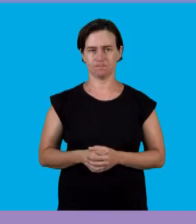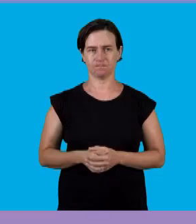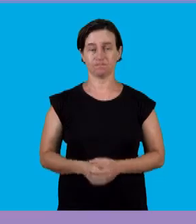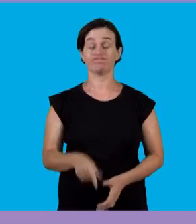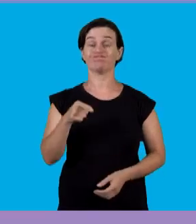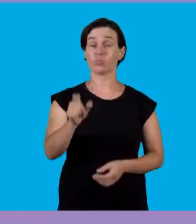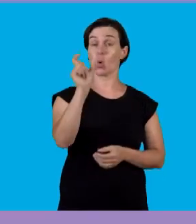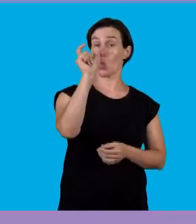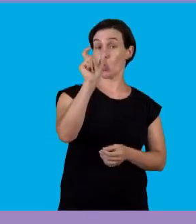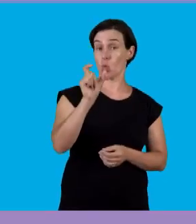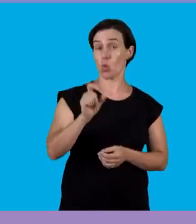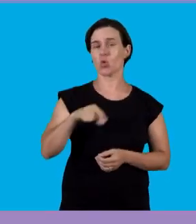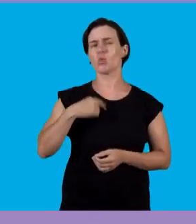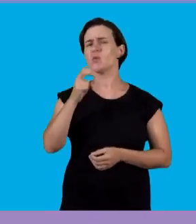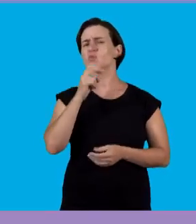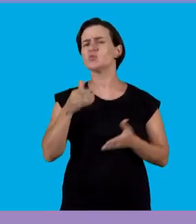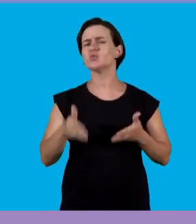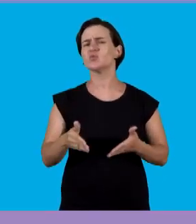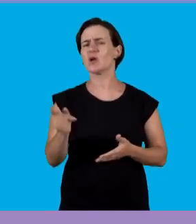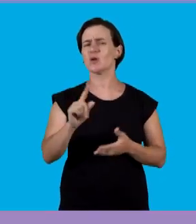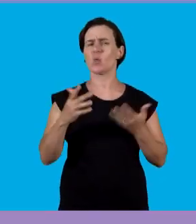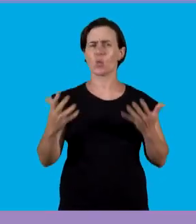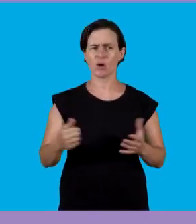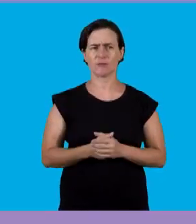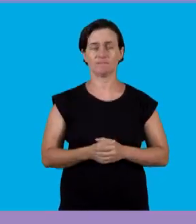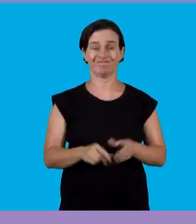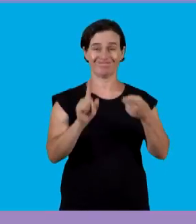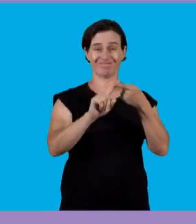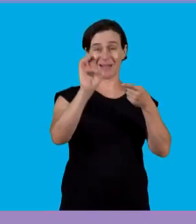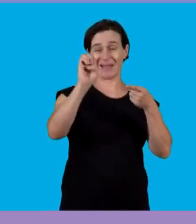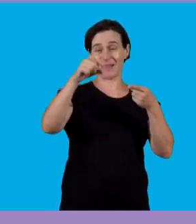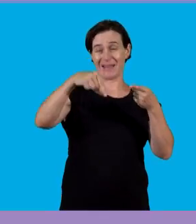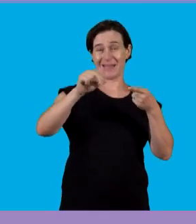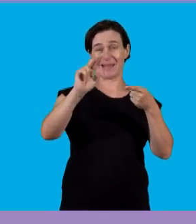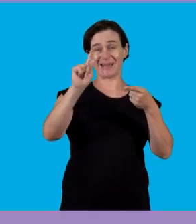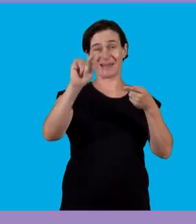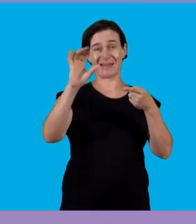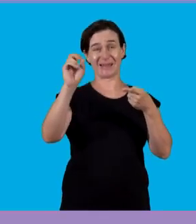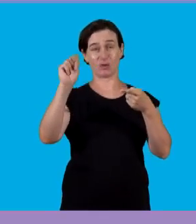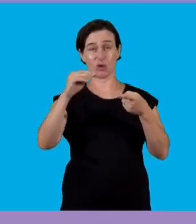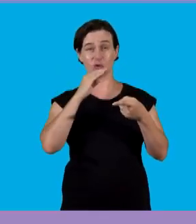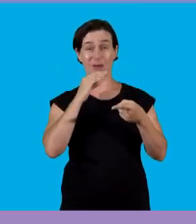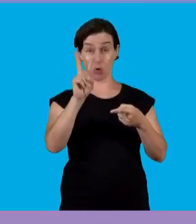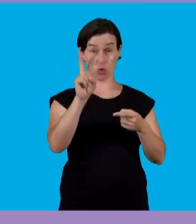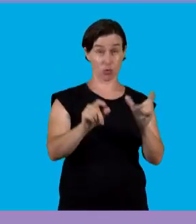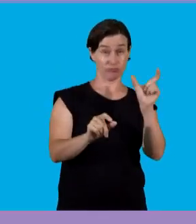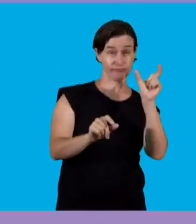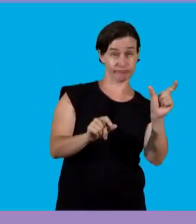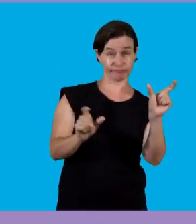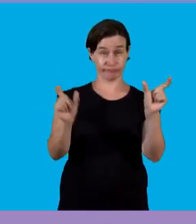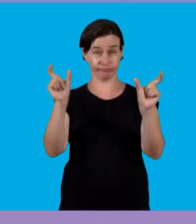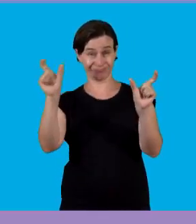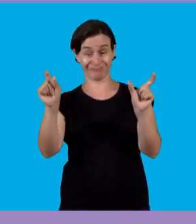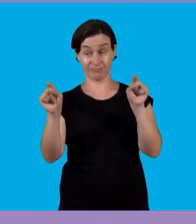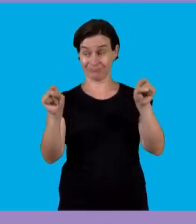the words that we're going to use in this lesson. We have an equation, which is two expressions that are equal to each other. Now,